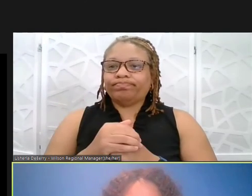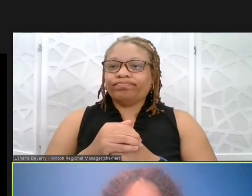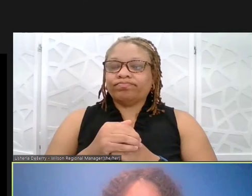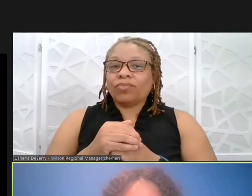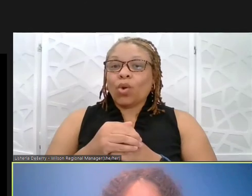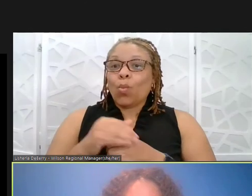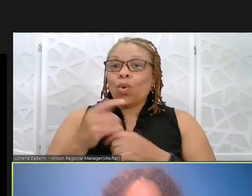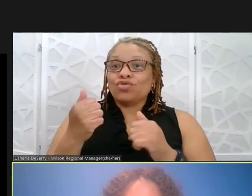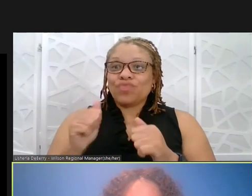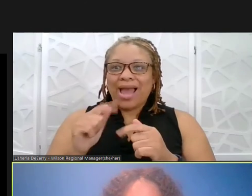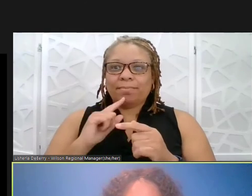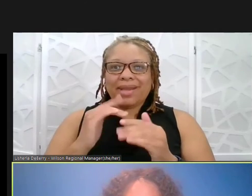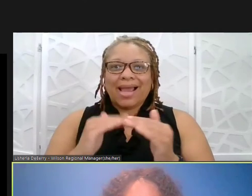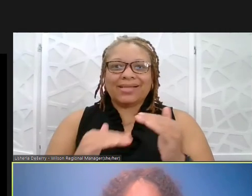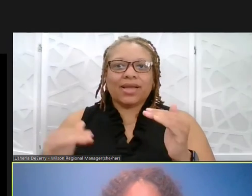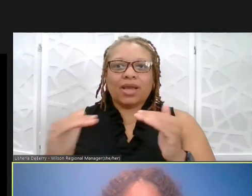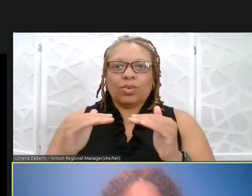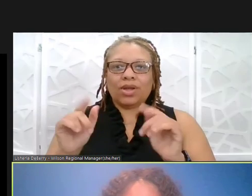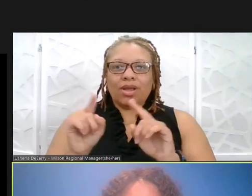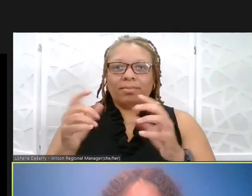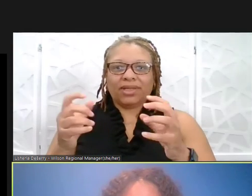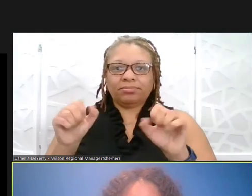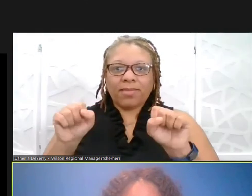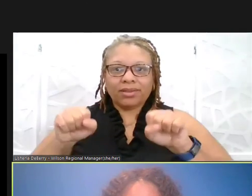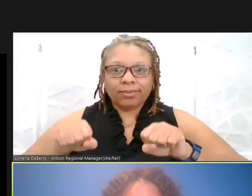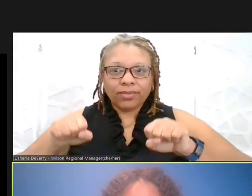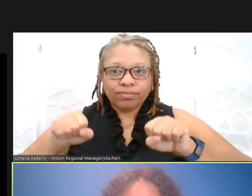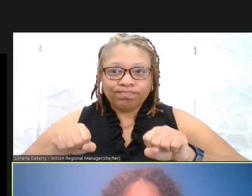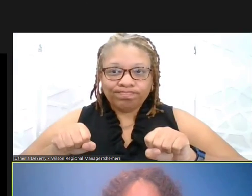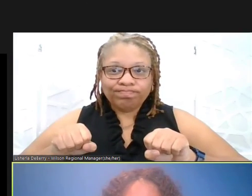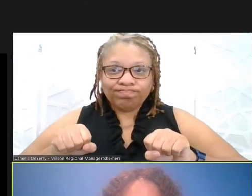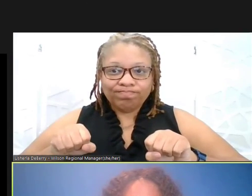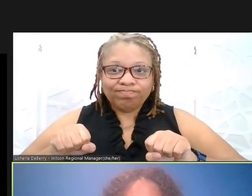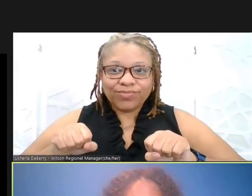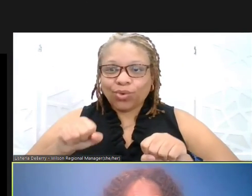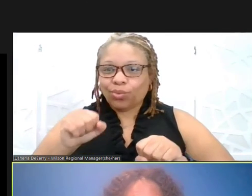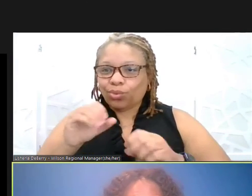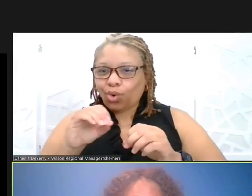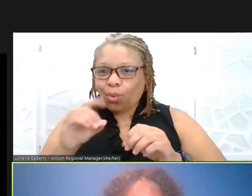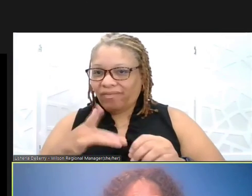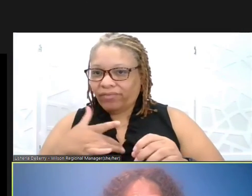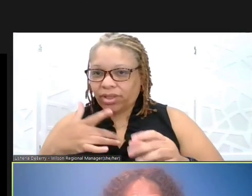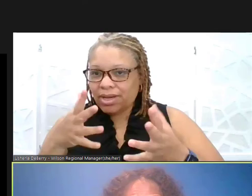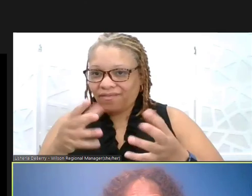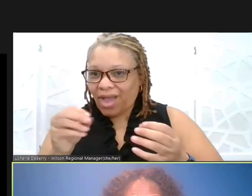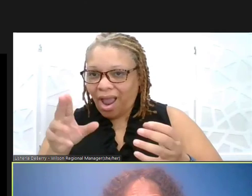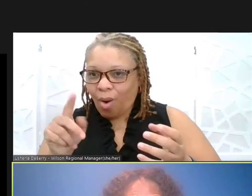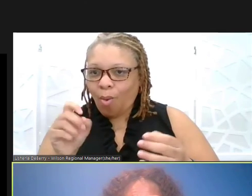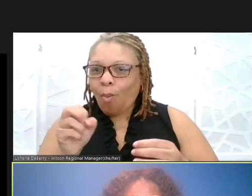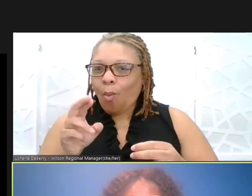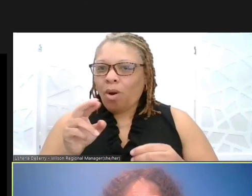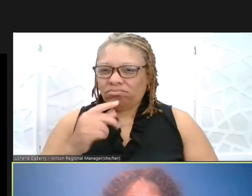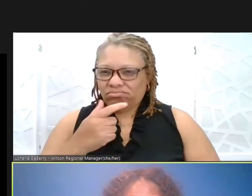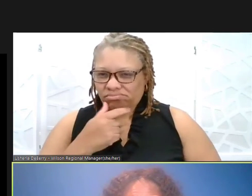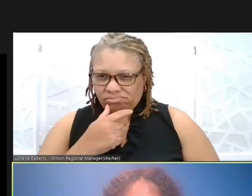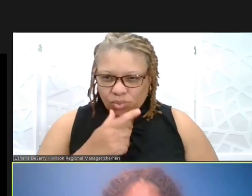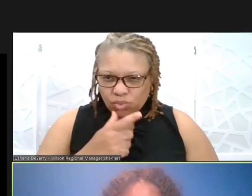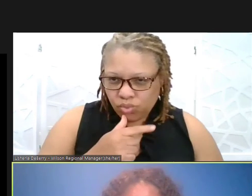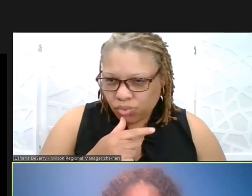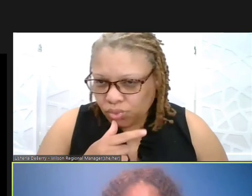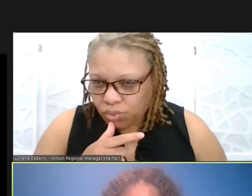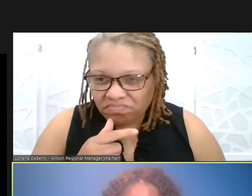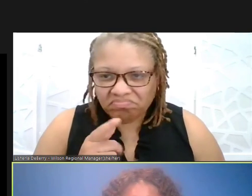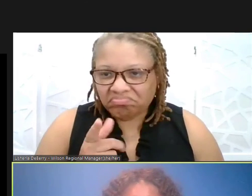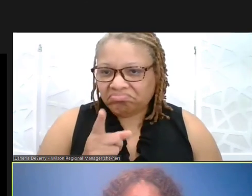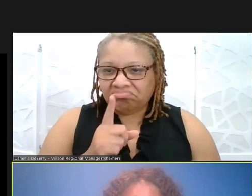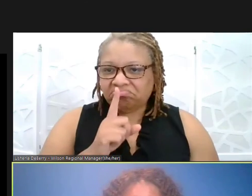accessible to those that are in your audience? And you need to make it as equally accessible as